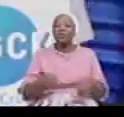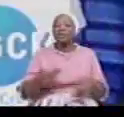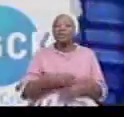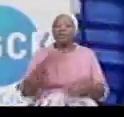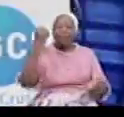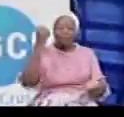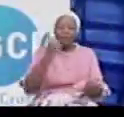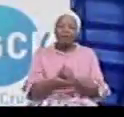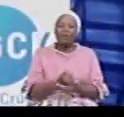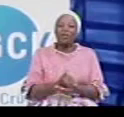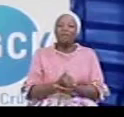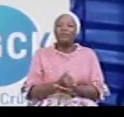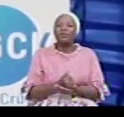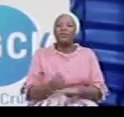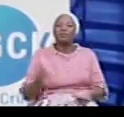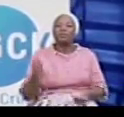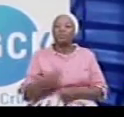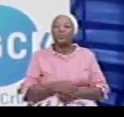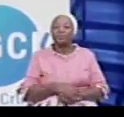Amen.